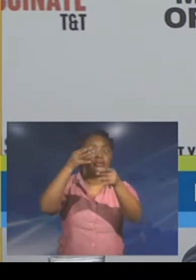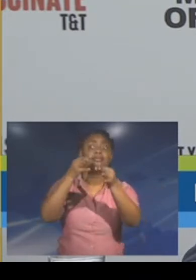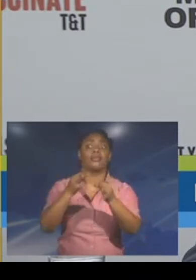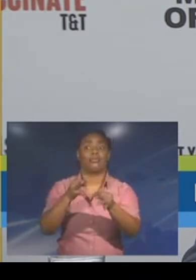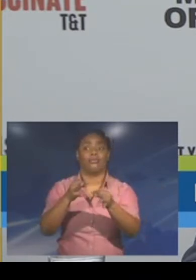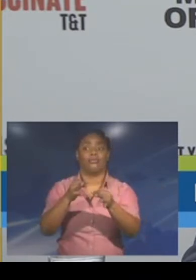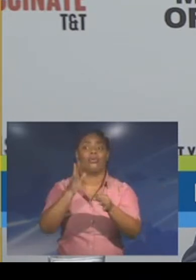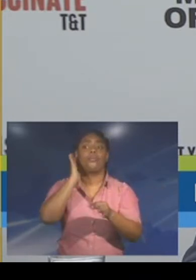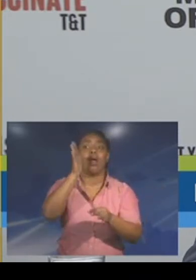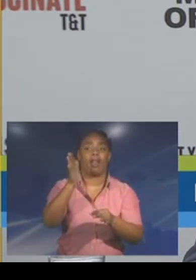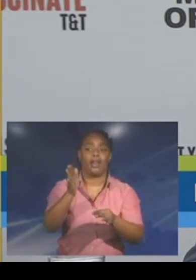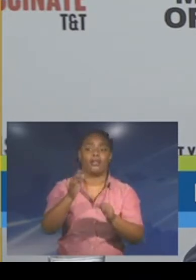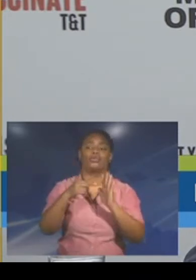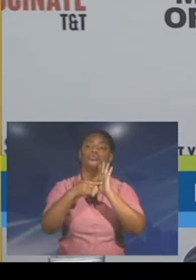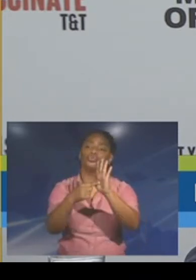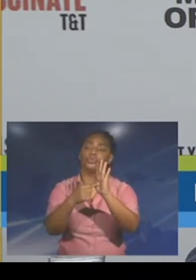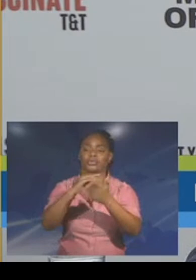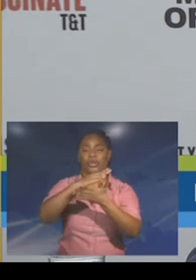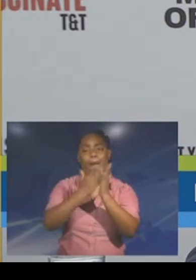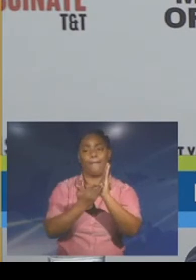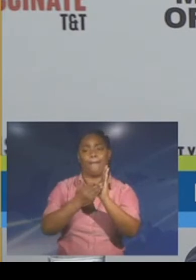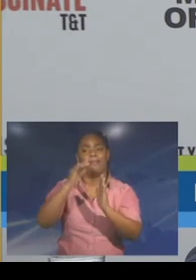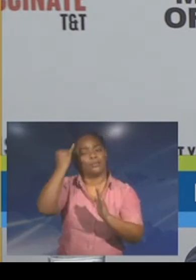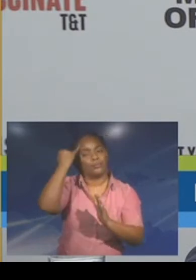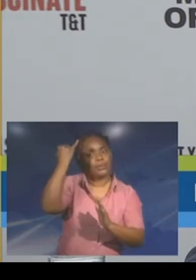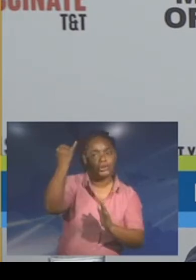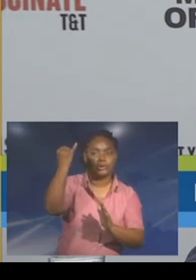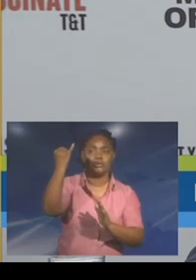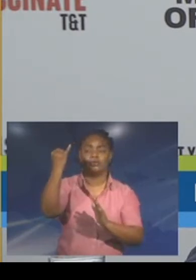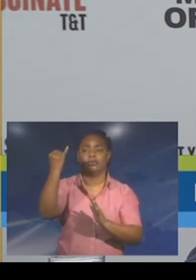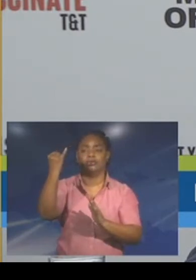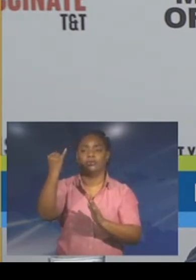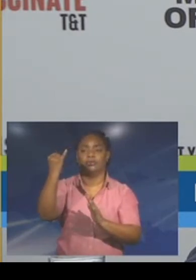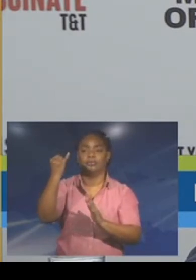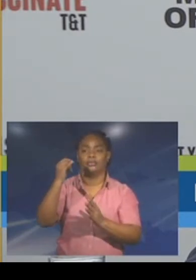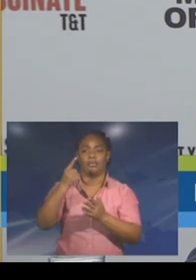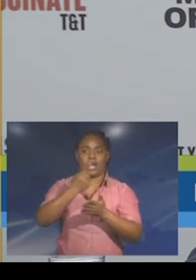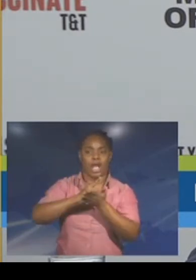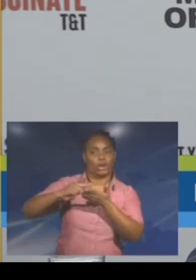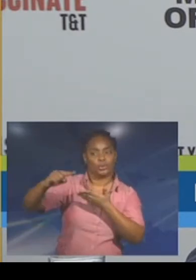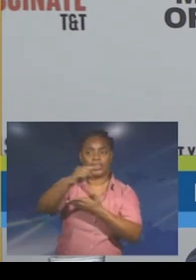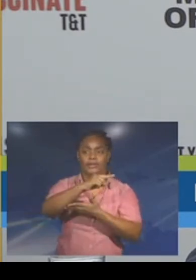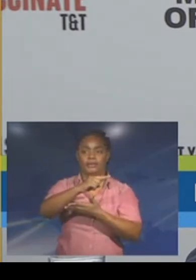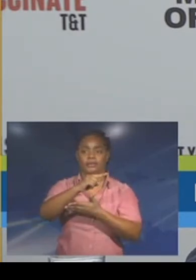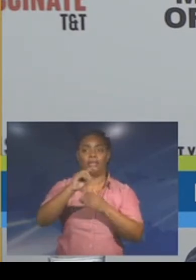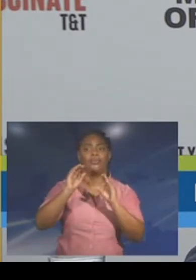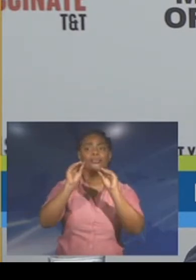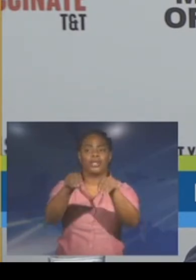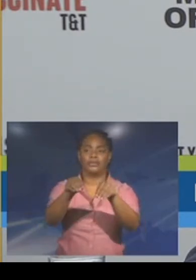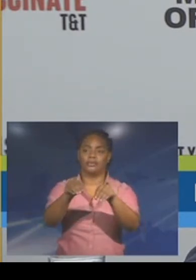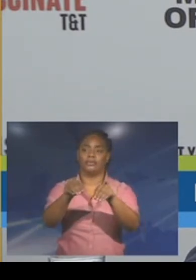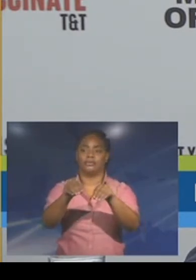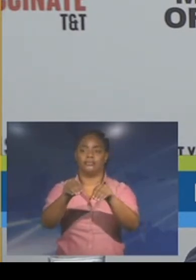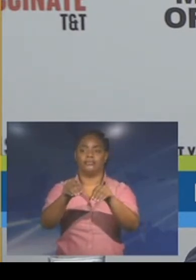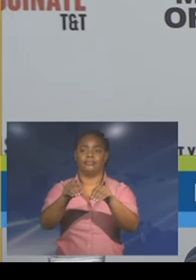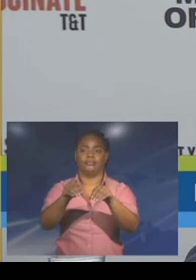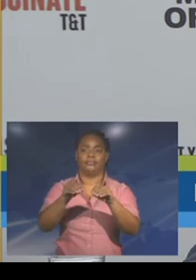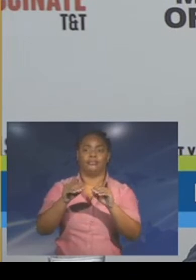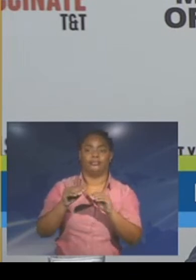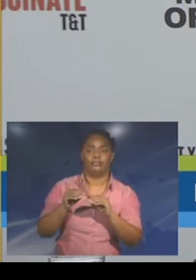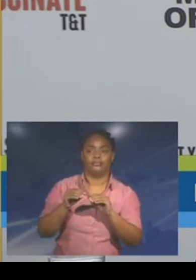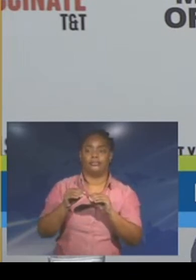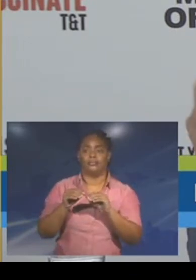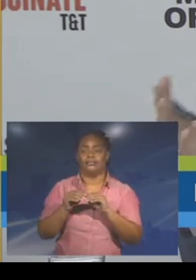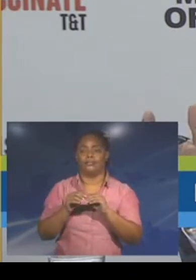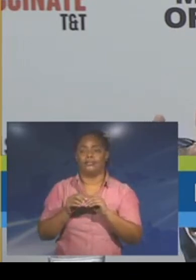to come with the details by next week, Wednesday. It will be posted on the Ministry of Health's website, but what we will do now